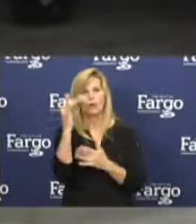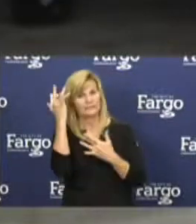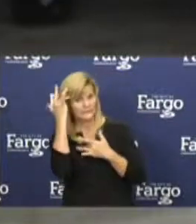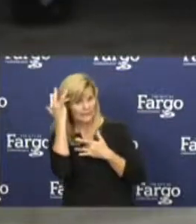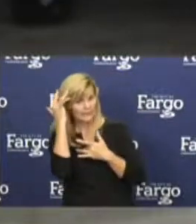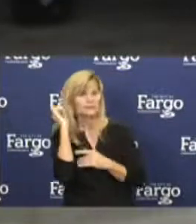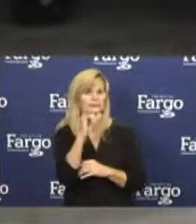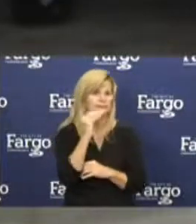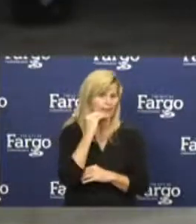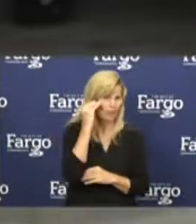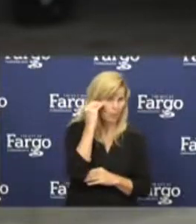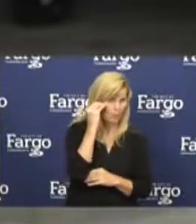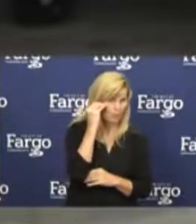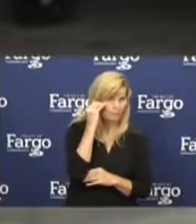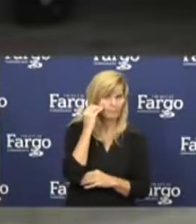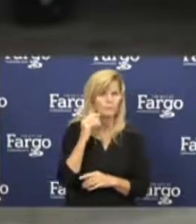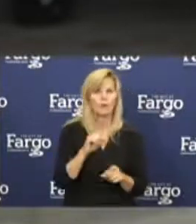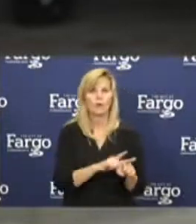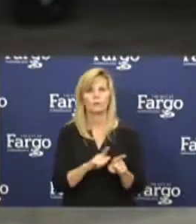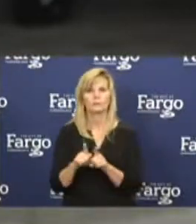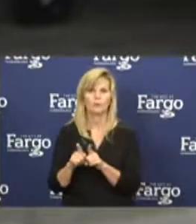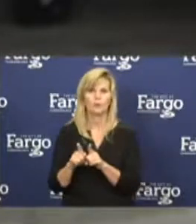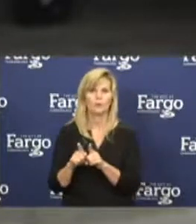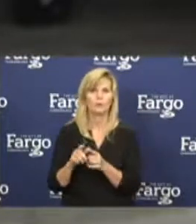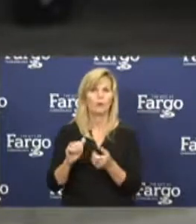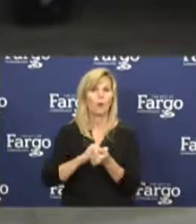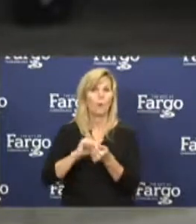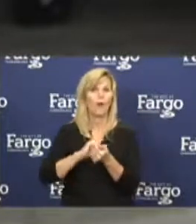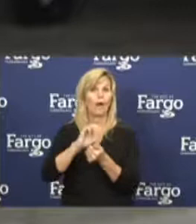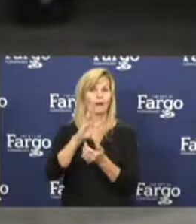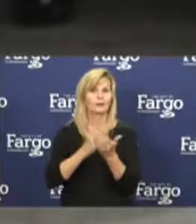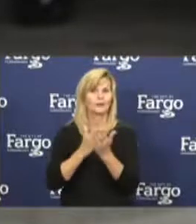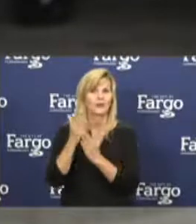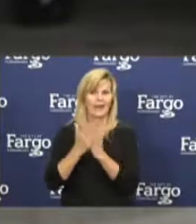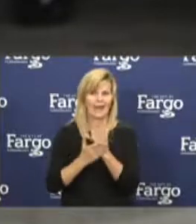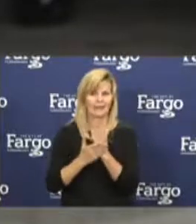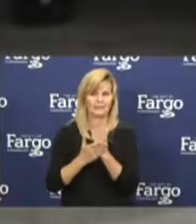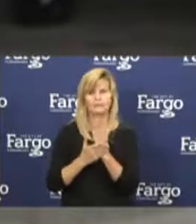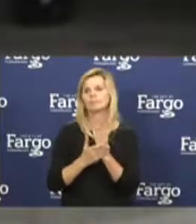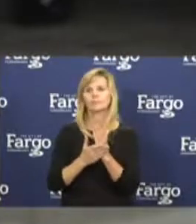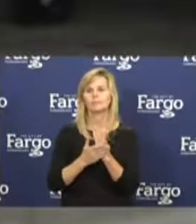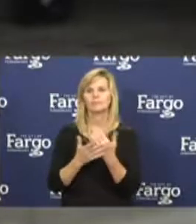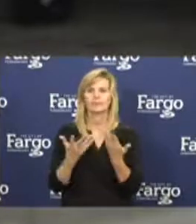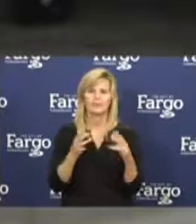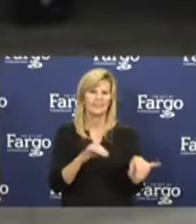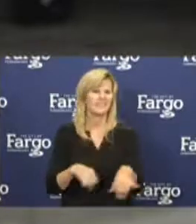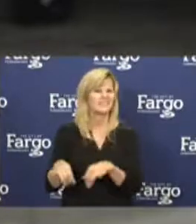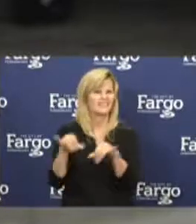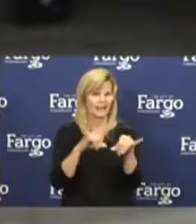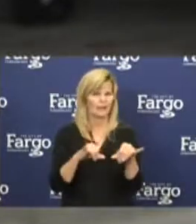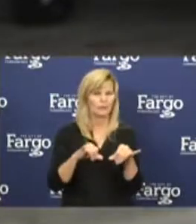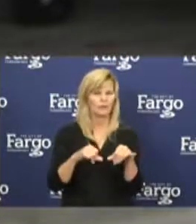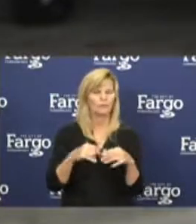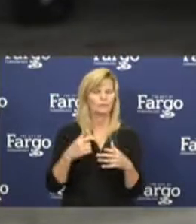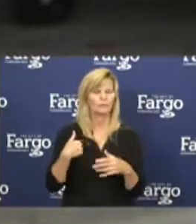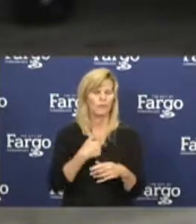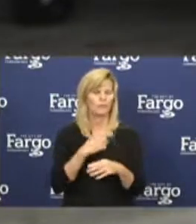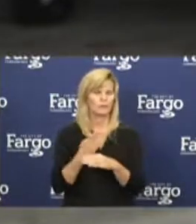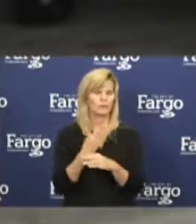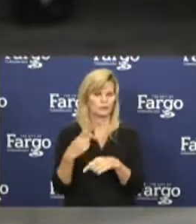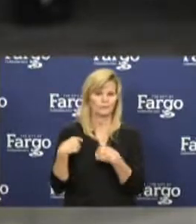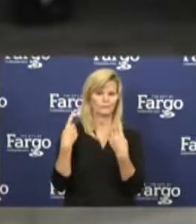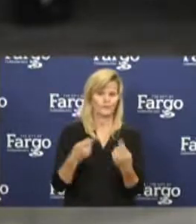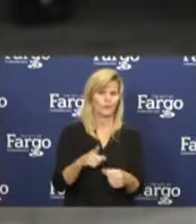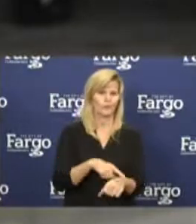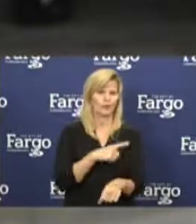sick, and wash your hands. The standard public health measures that we've been using for a long time, and